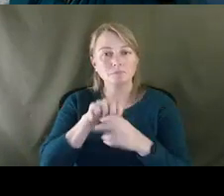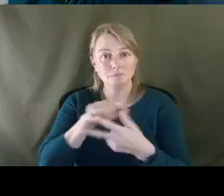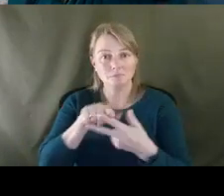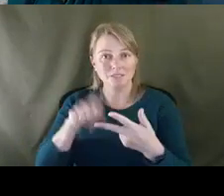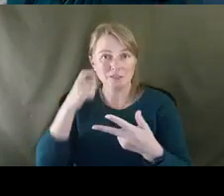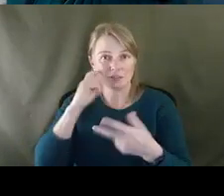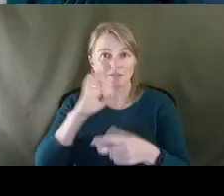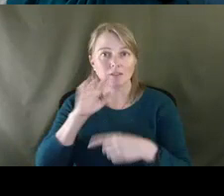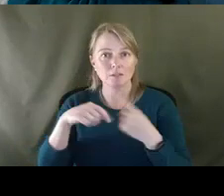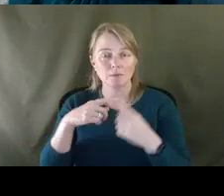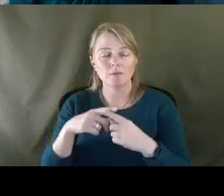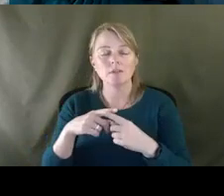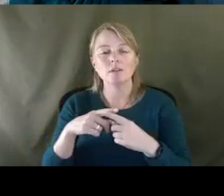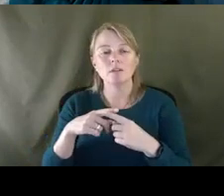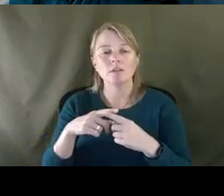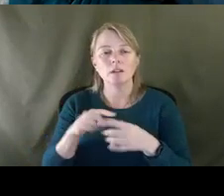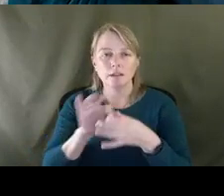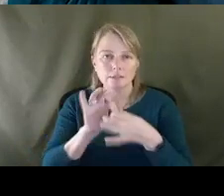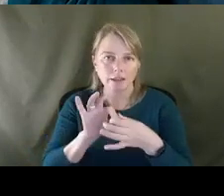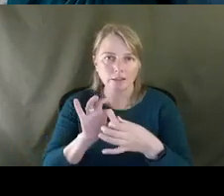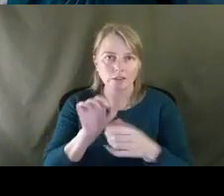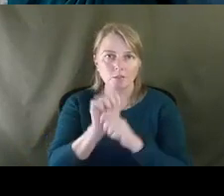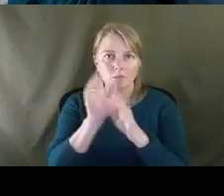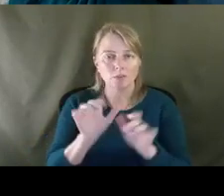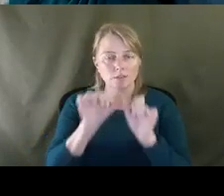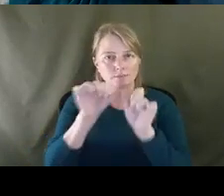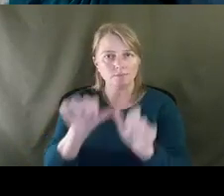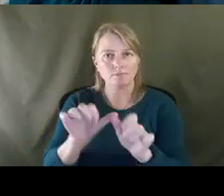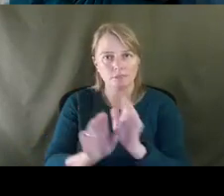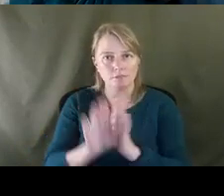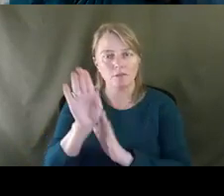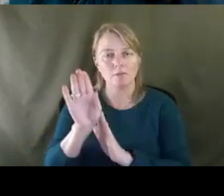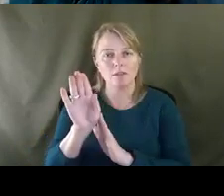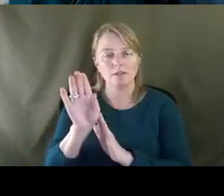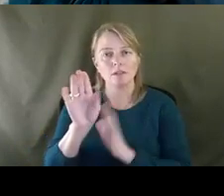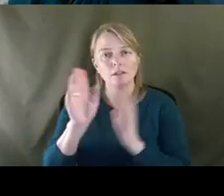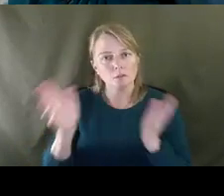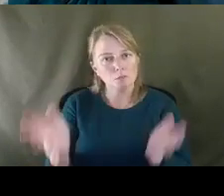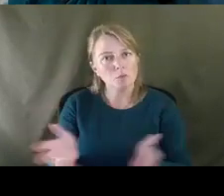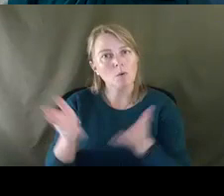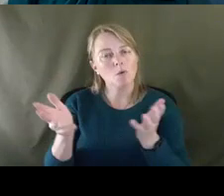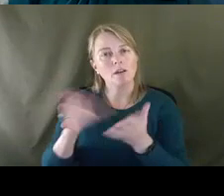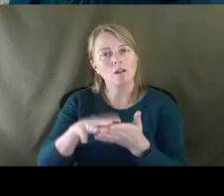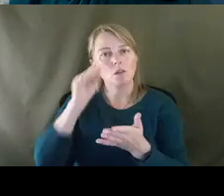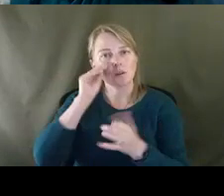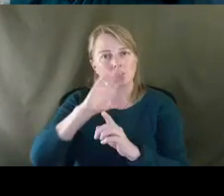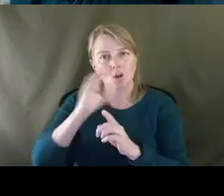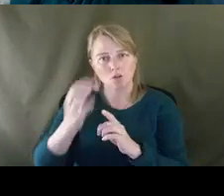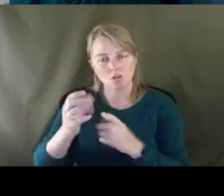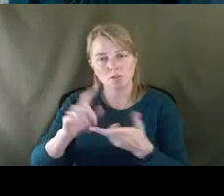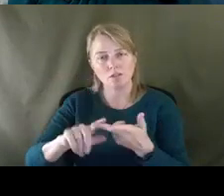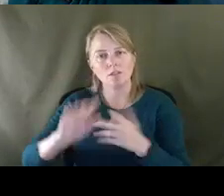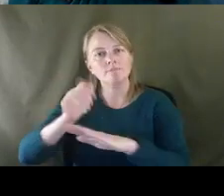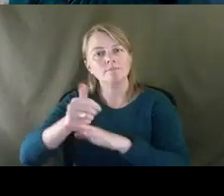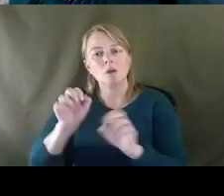about earlier: engaging employees with continuous development, promoting a learning culture, and creating